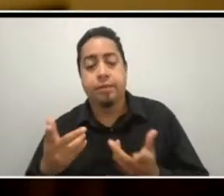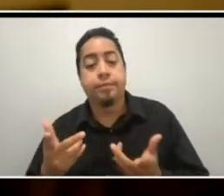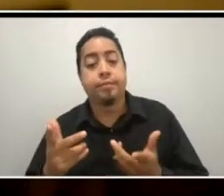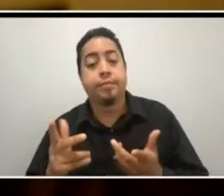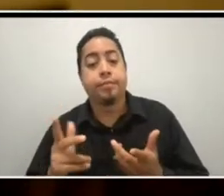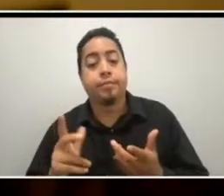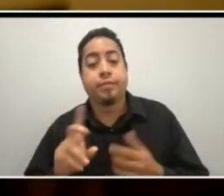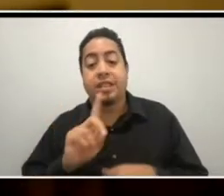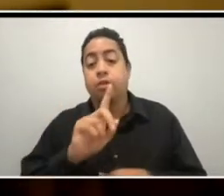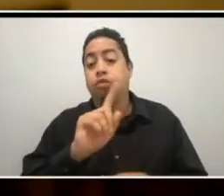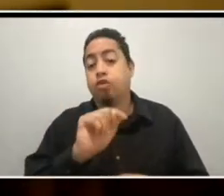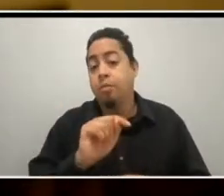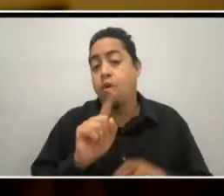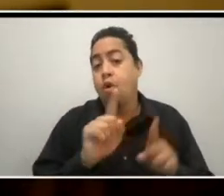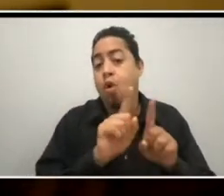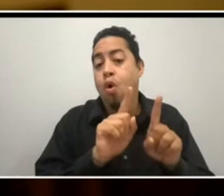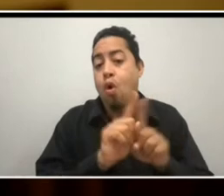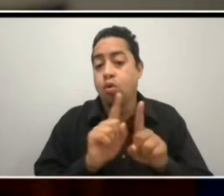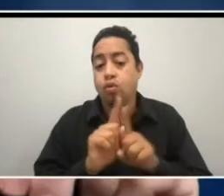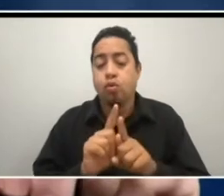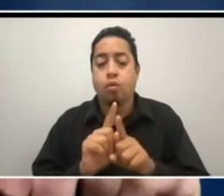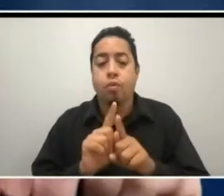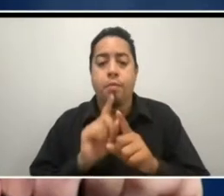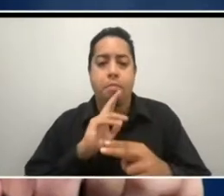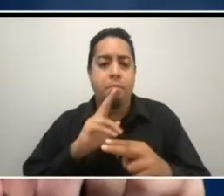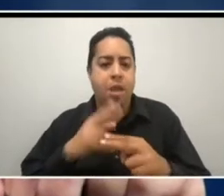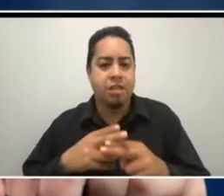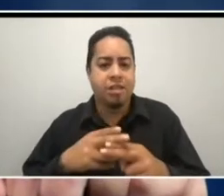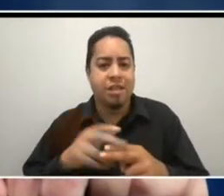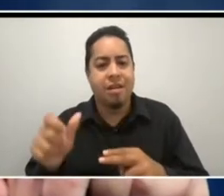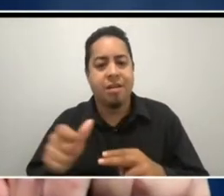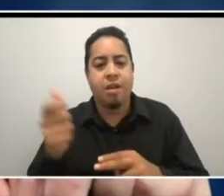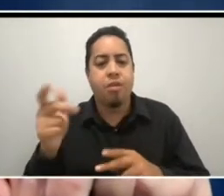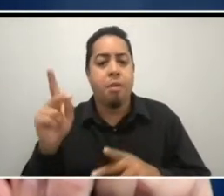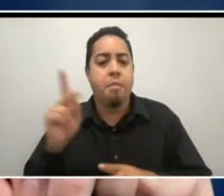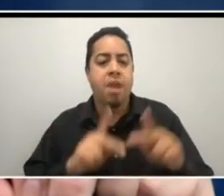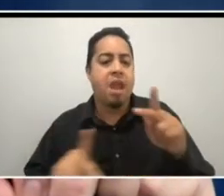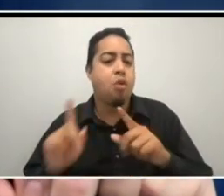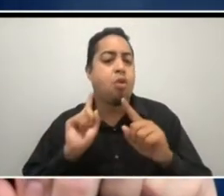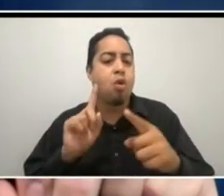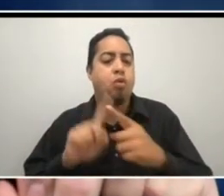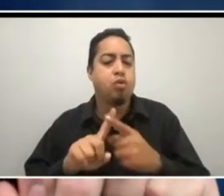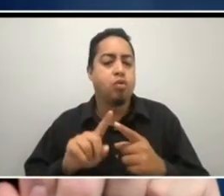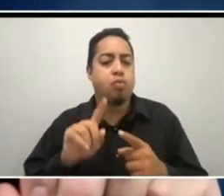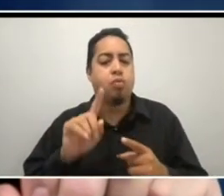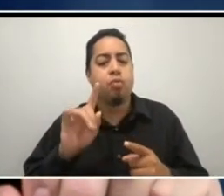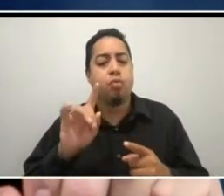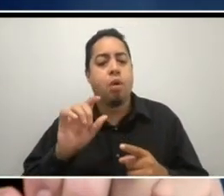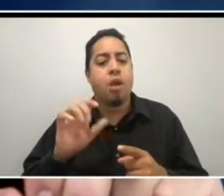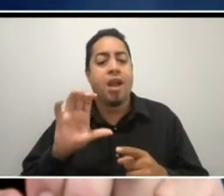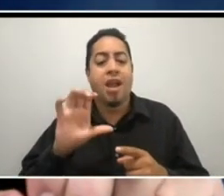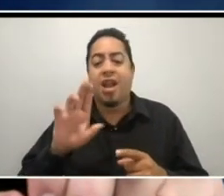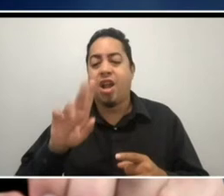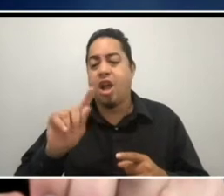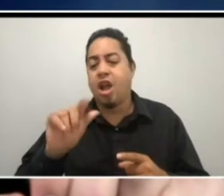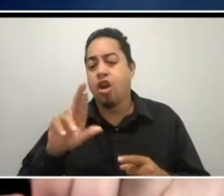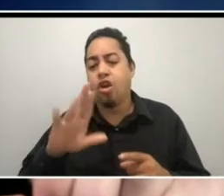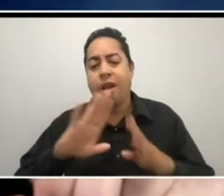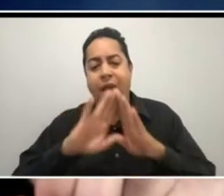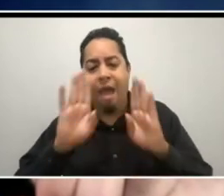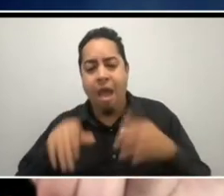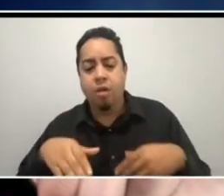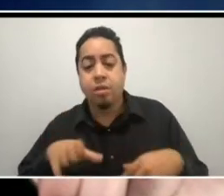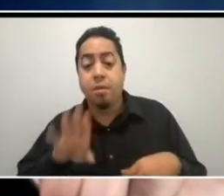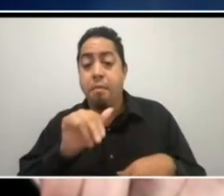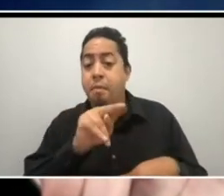Steve Bannon announced a protest at Cutler's home. We're getting on the road and we're going down to Cutler. We're going to start going to offices, and if we have to, we're going to go